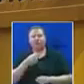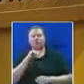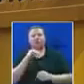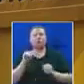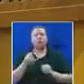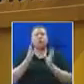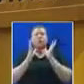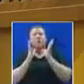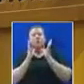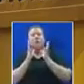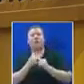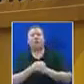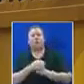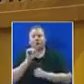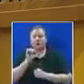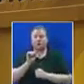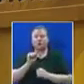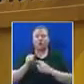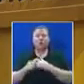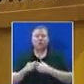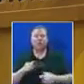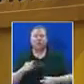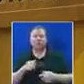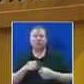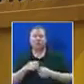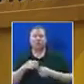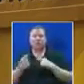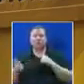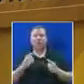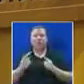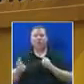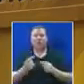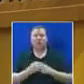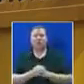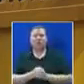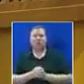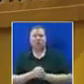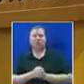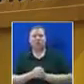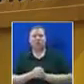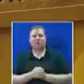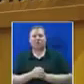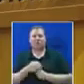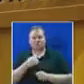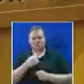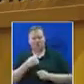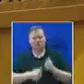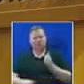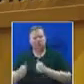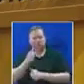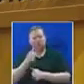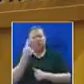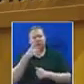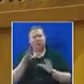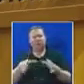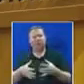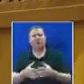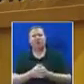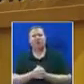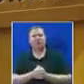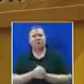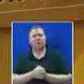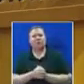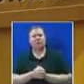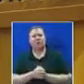when it comes to your president. It's not gender-based violence. I'm a president of an organization too. And I